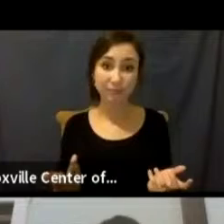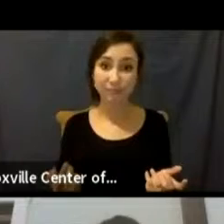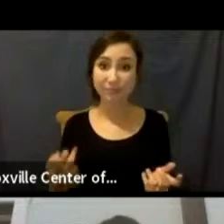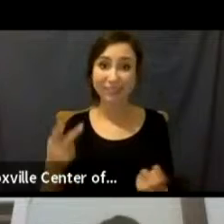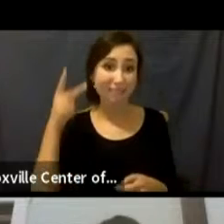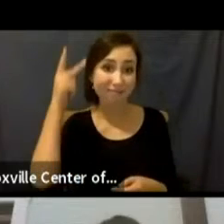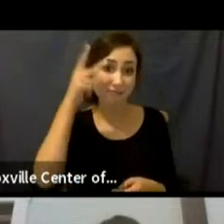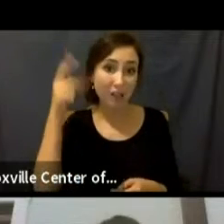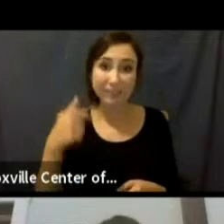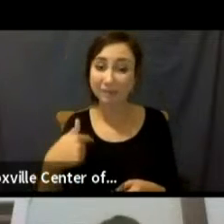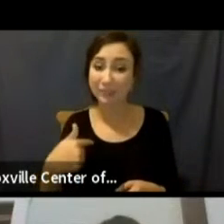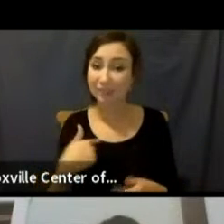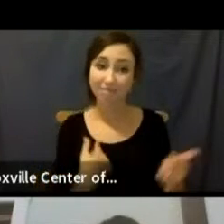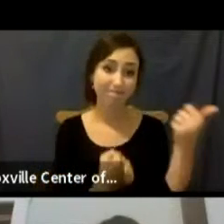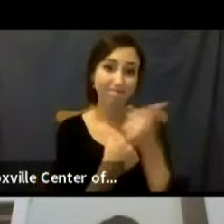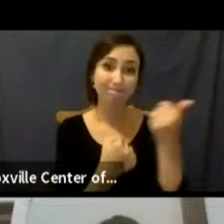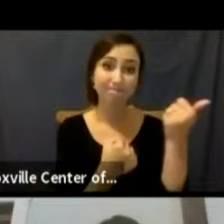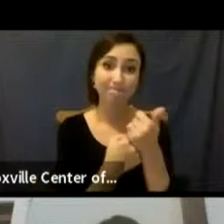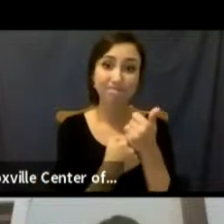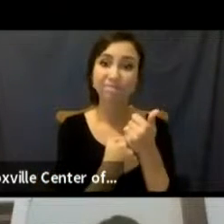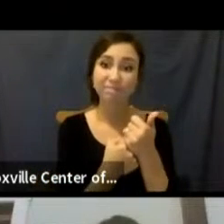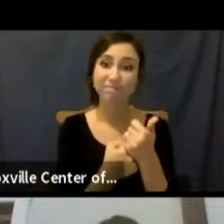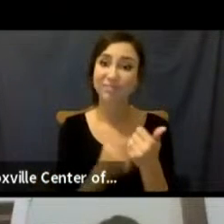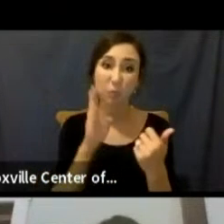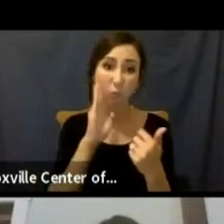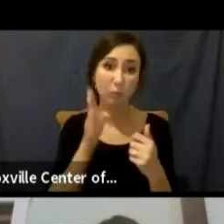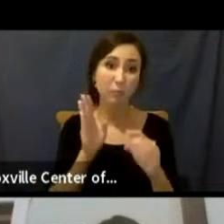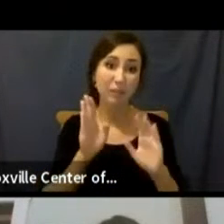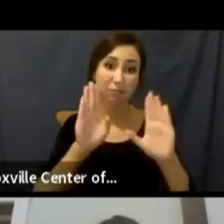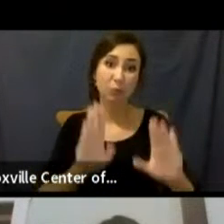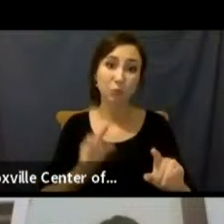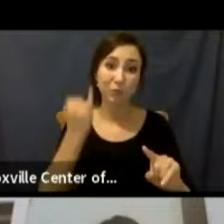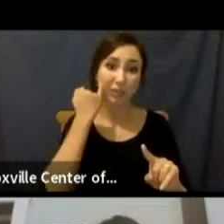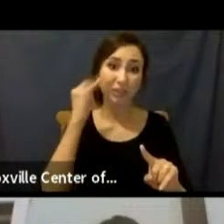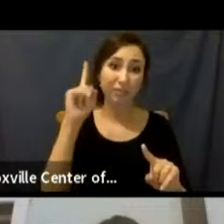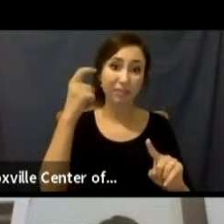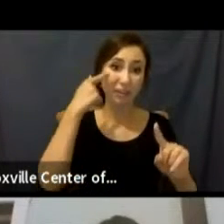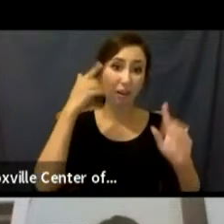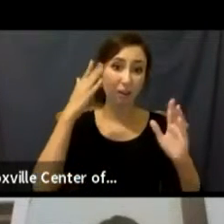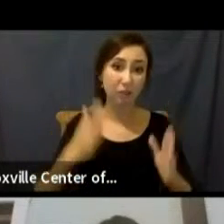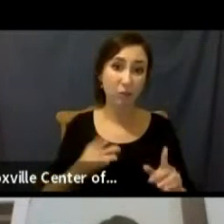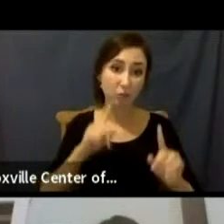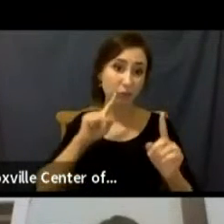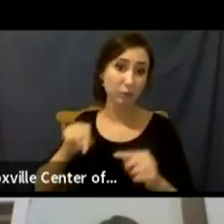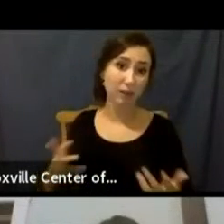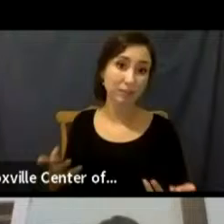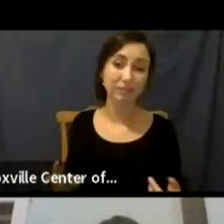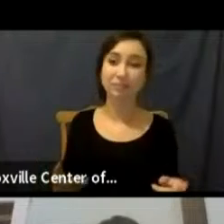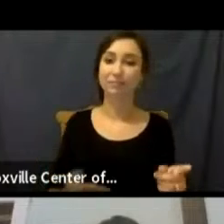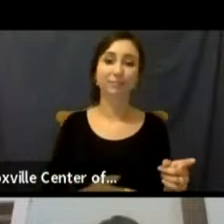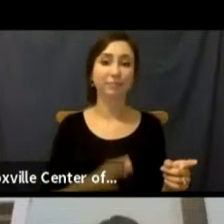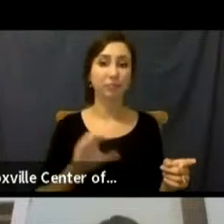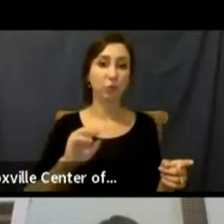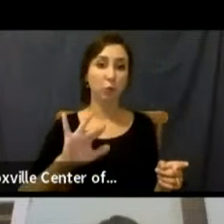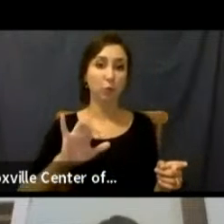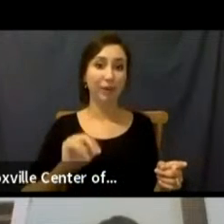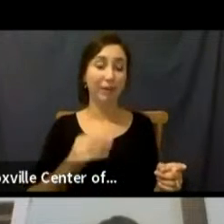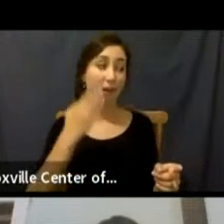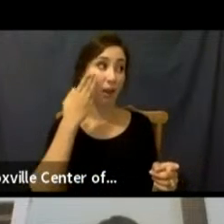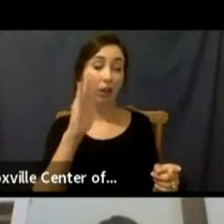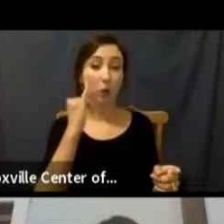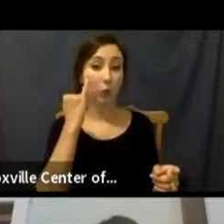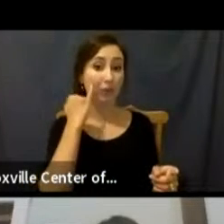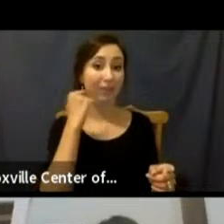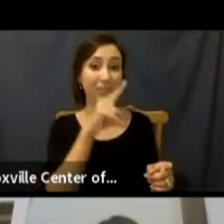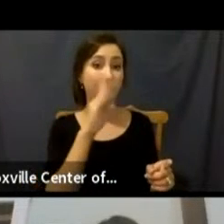philosophy, I'm all for it. I think that would be great if the governor responds, I don't know if he will, but I was told this is our best